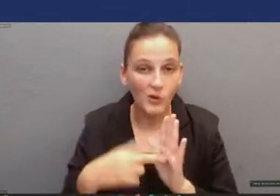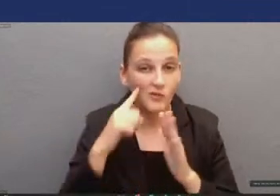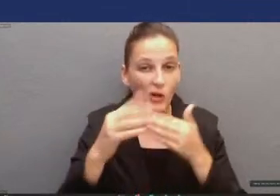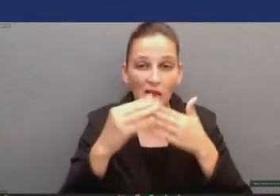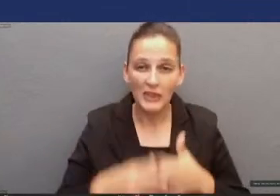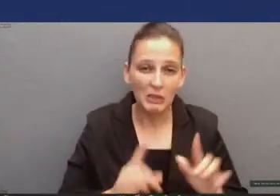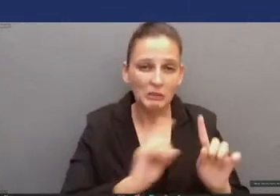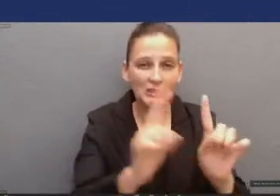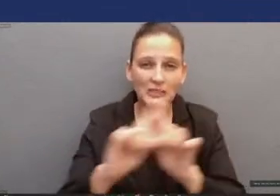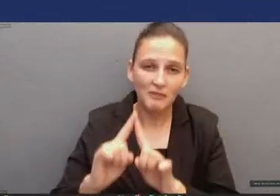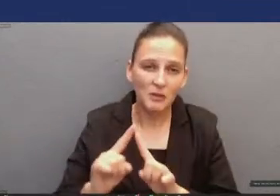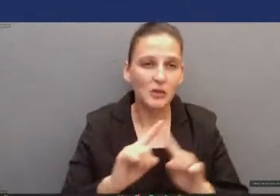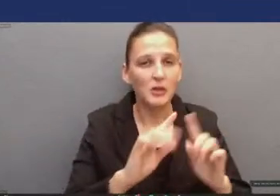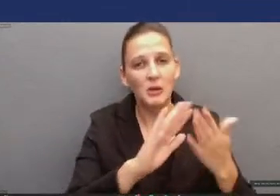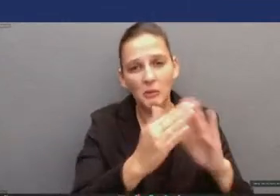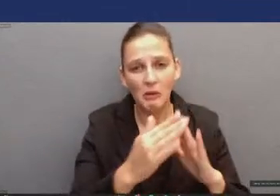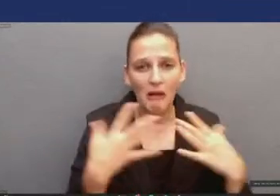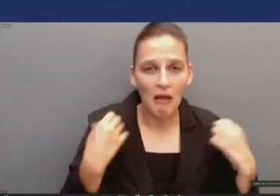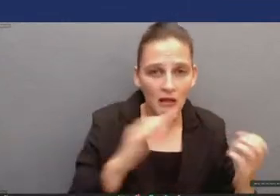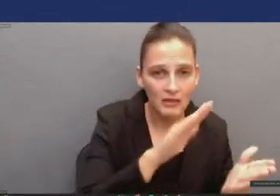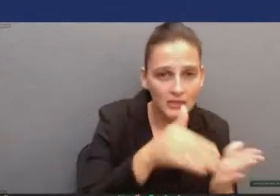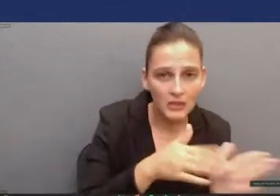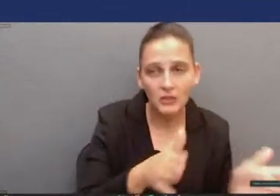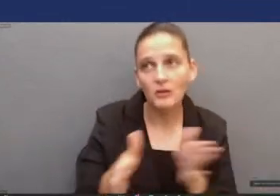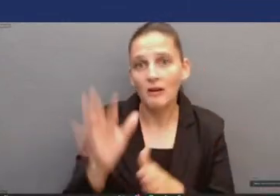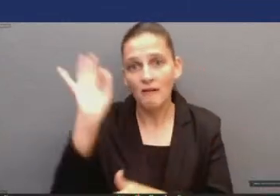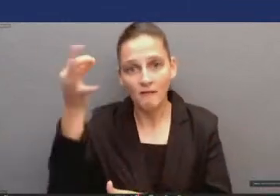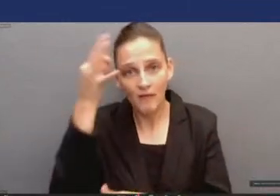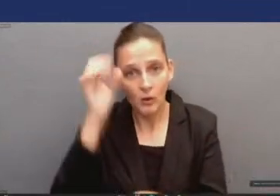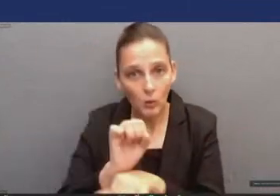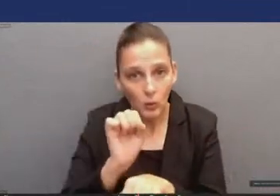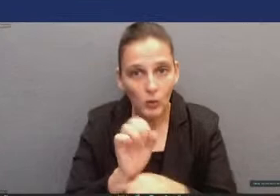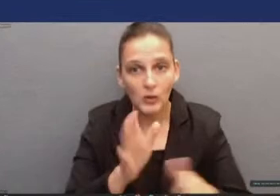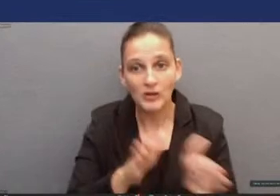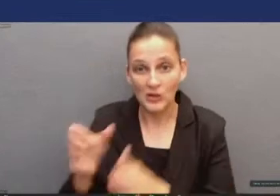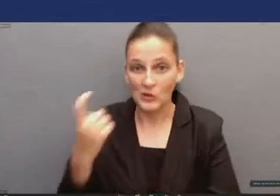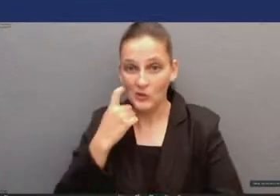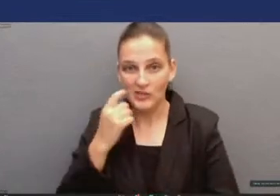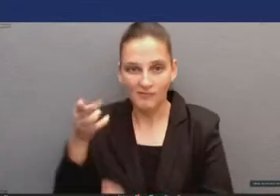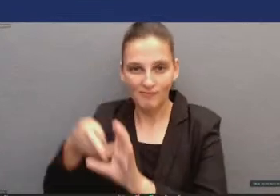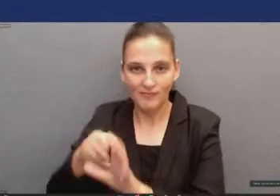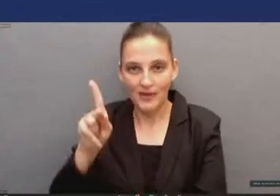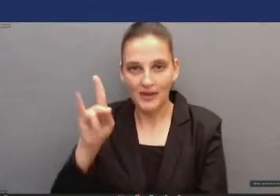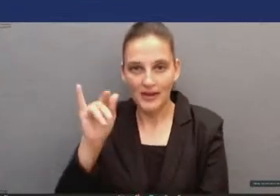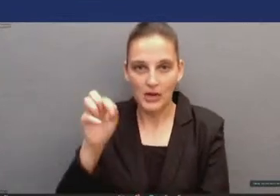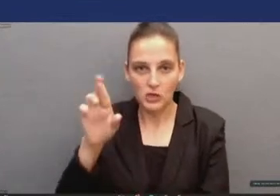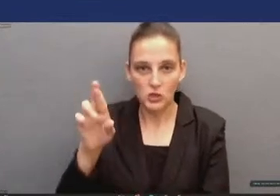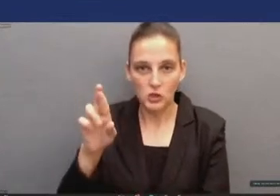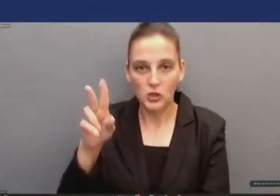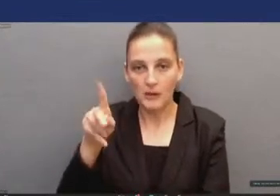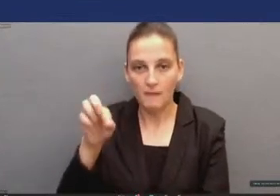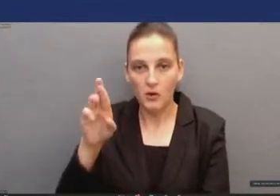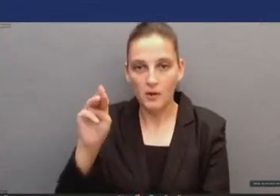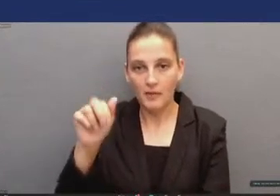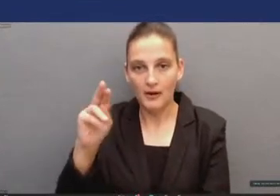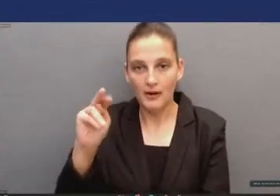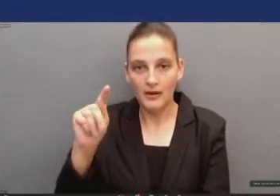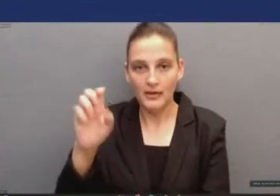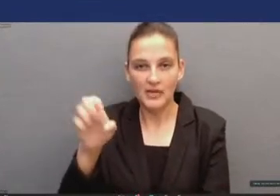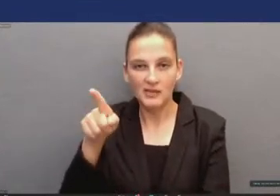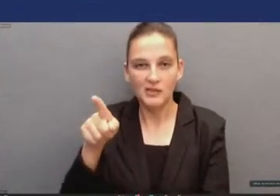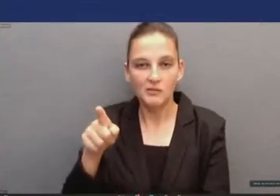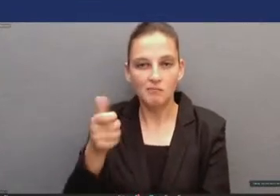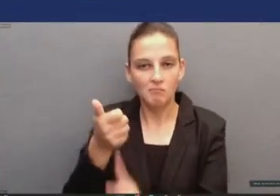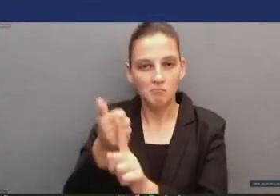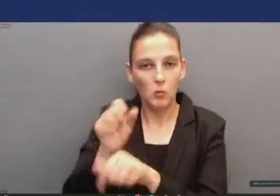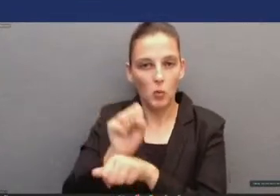health centers, federal service, and most recently at Kaiser Permanente, where he served as medical director for community